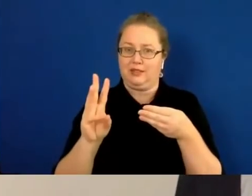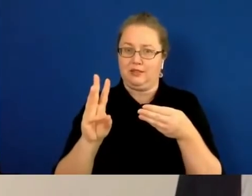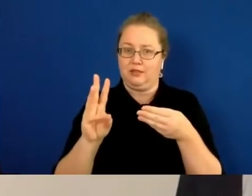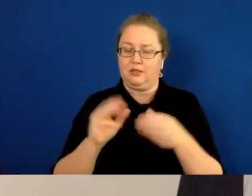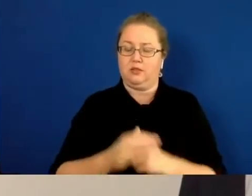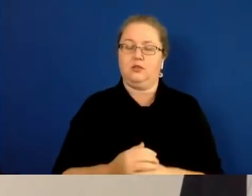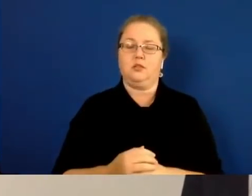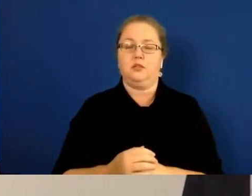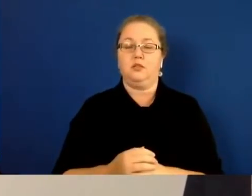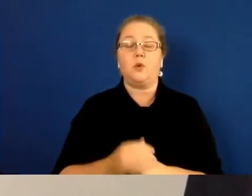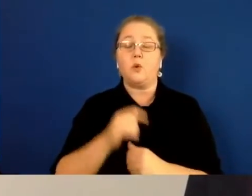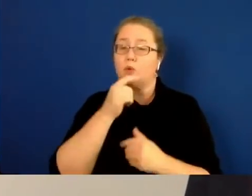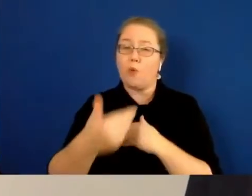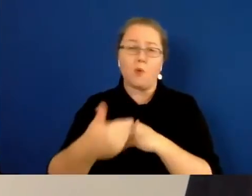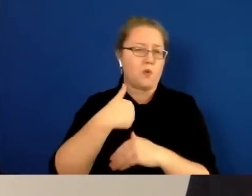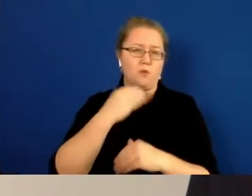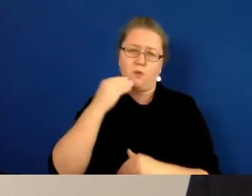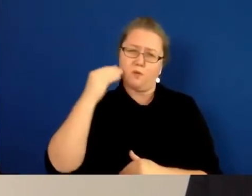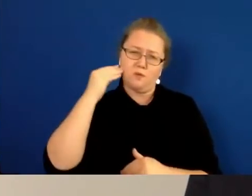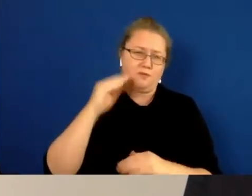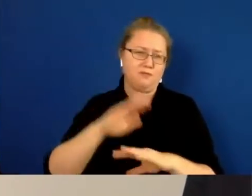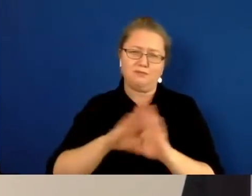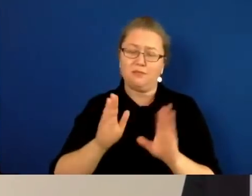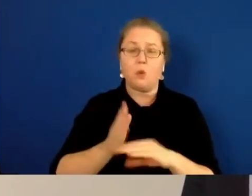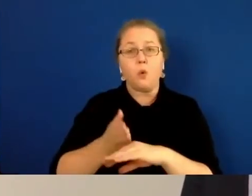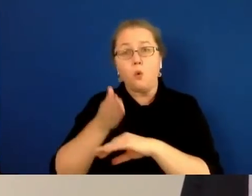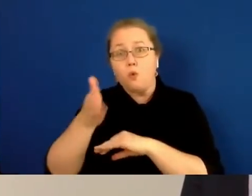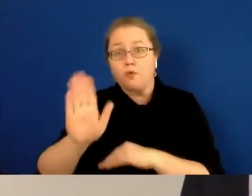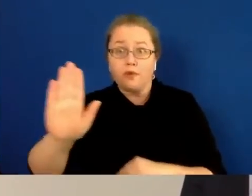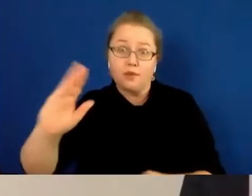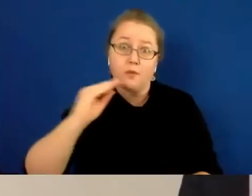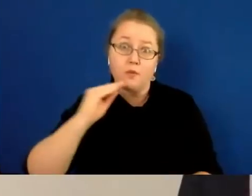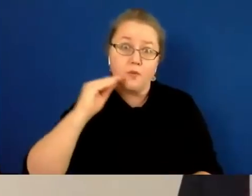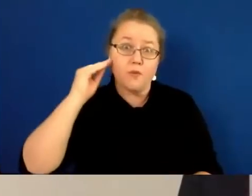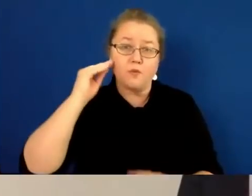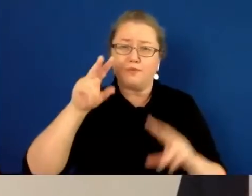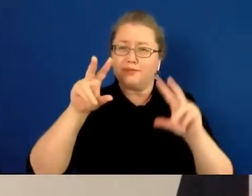close. Just as we want to keep our groups to no more than six when we go